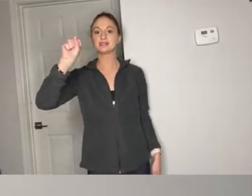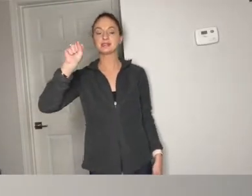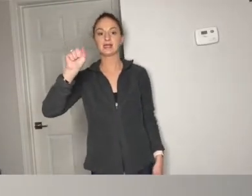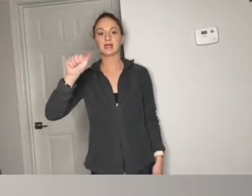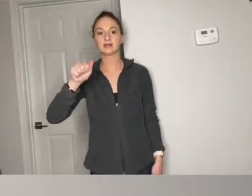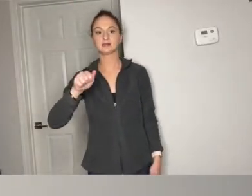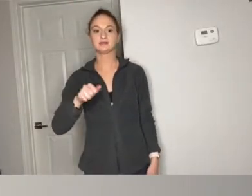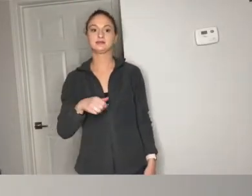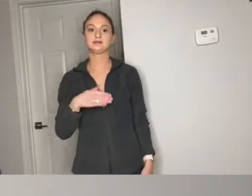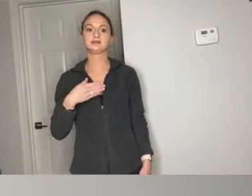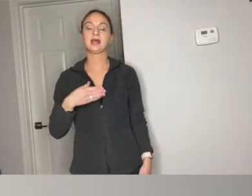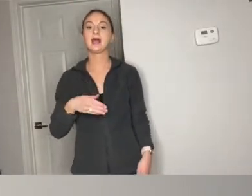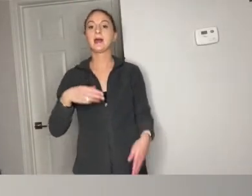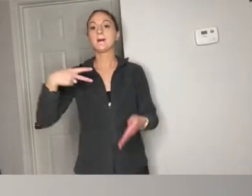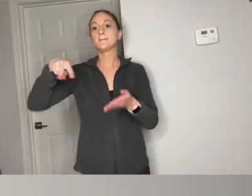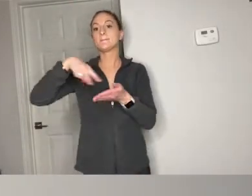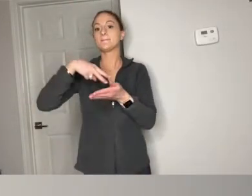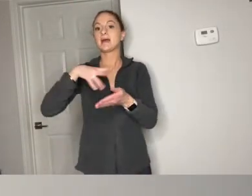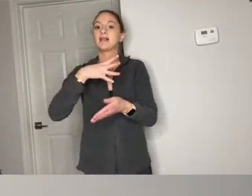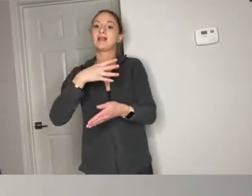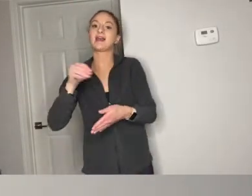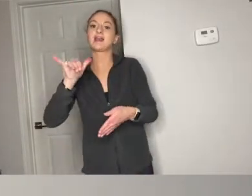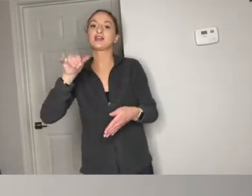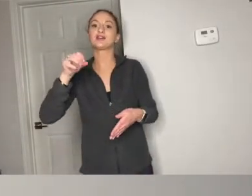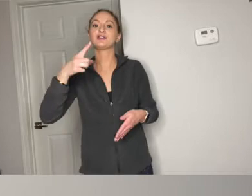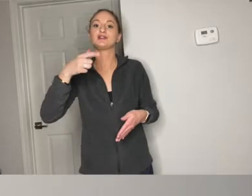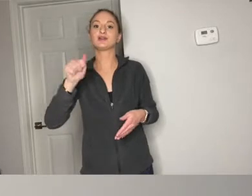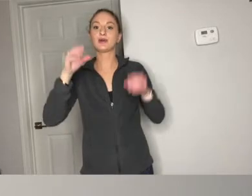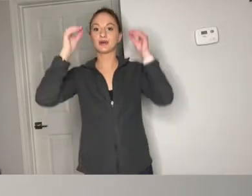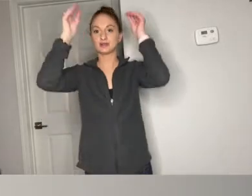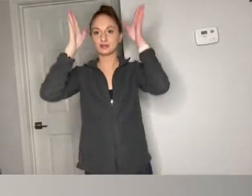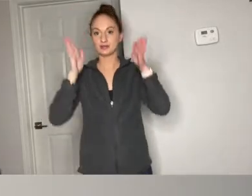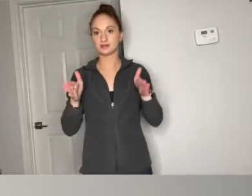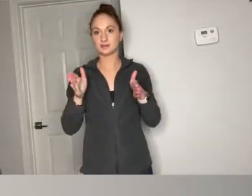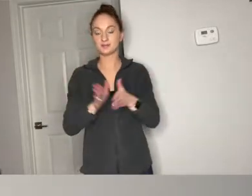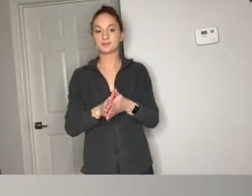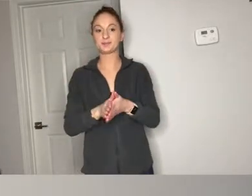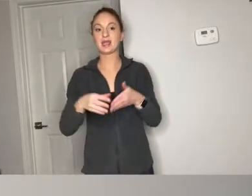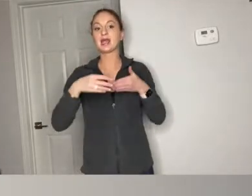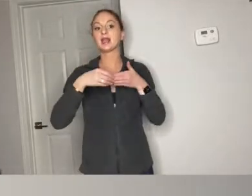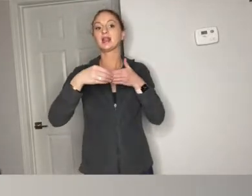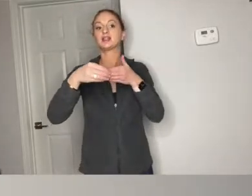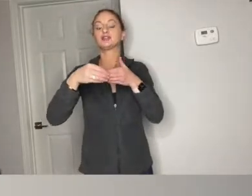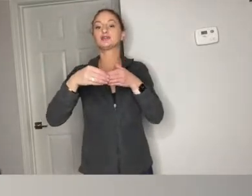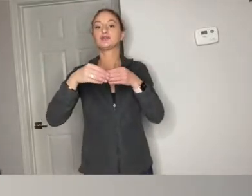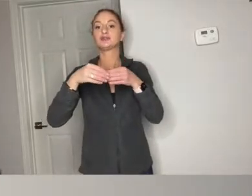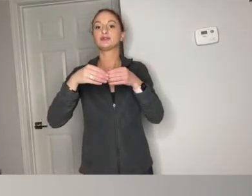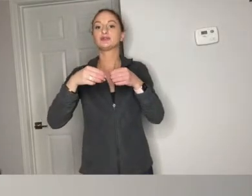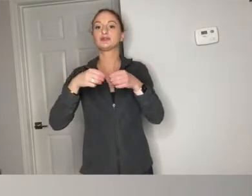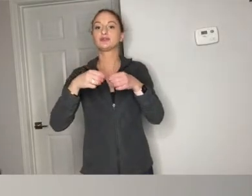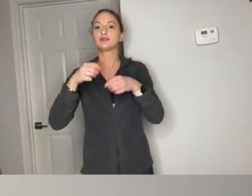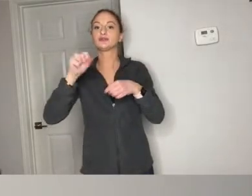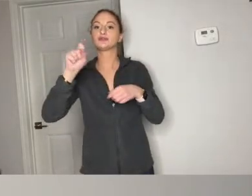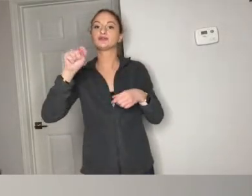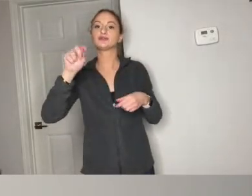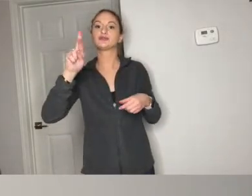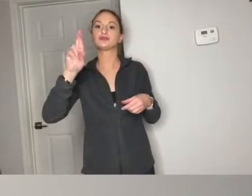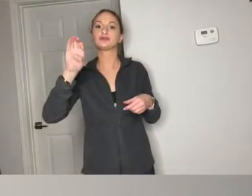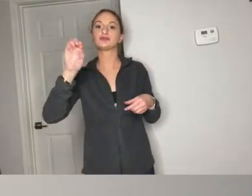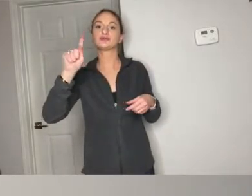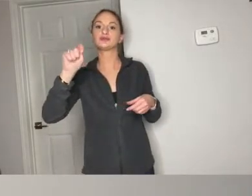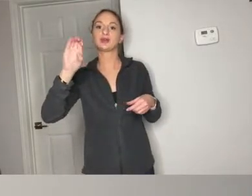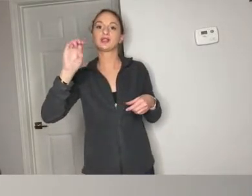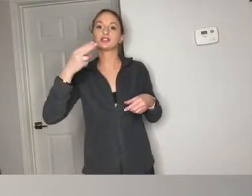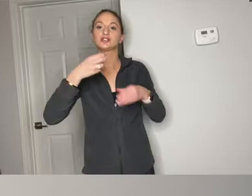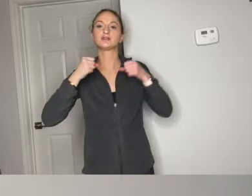Theresa. I'm a ballet and a yoga instructor. I am here today to lead you through a stretching routine. You can use the stretching